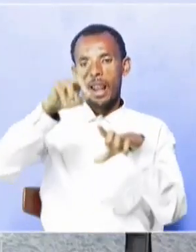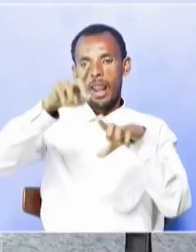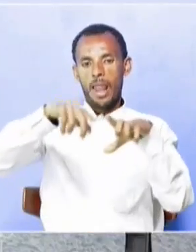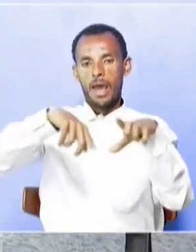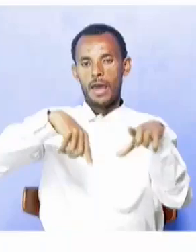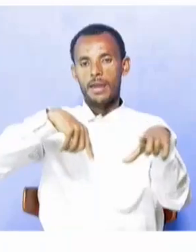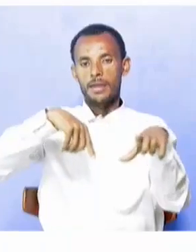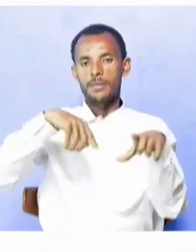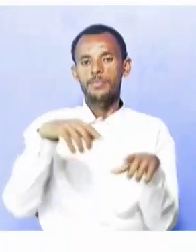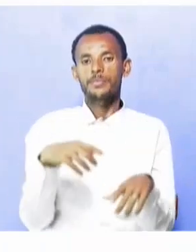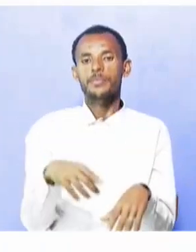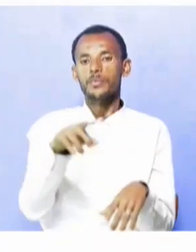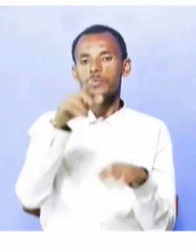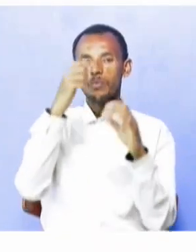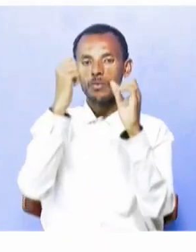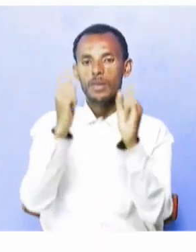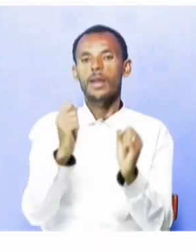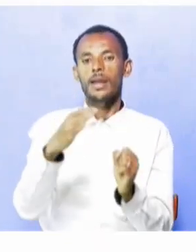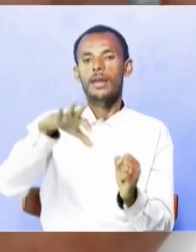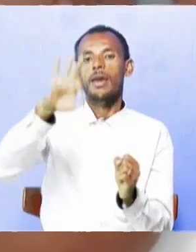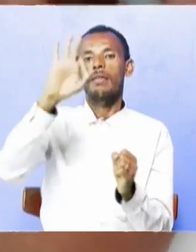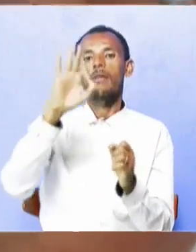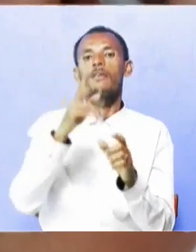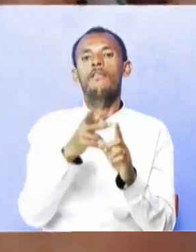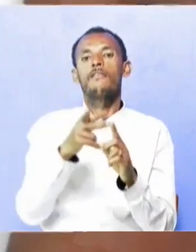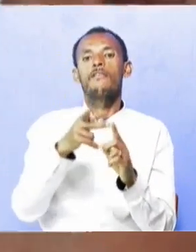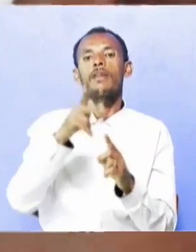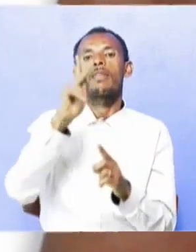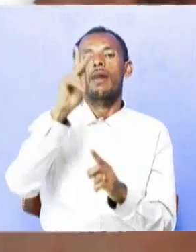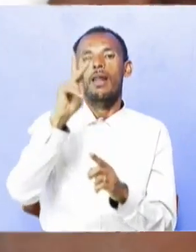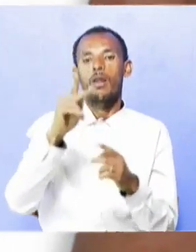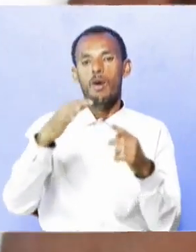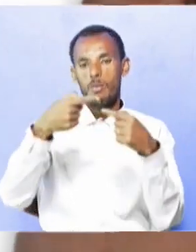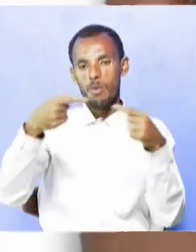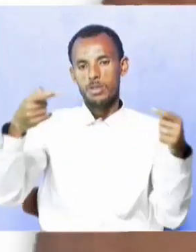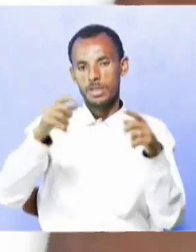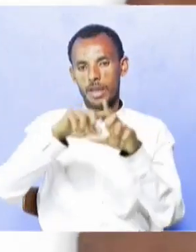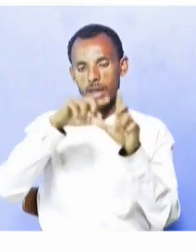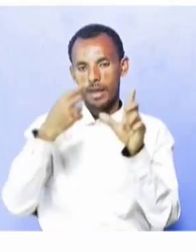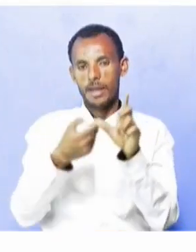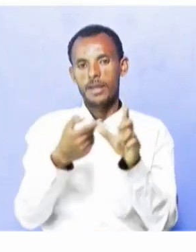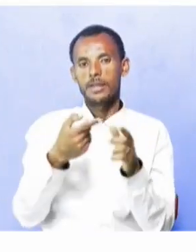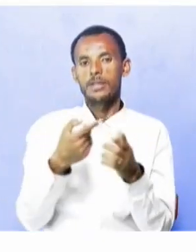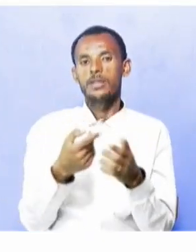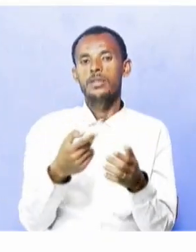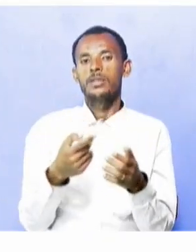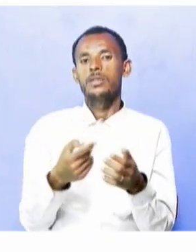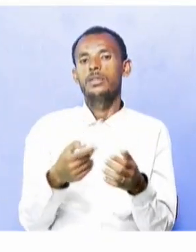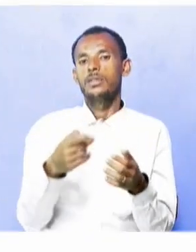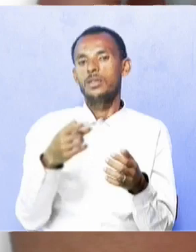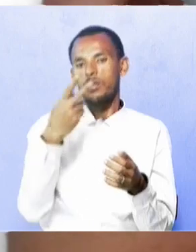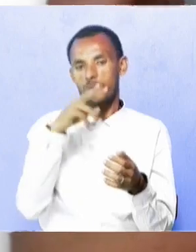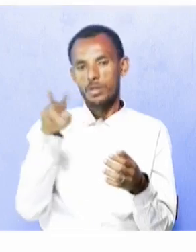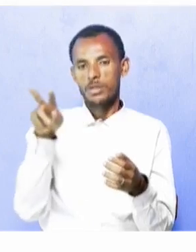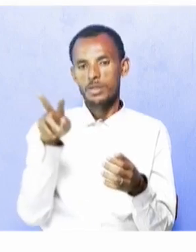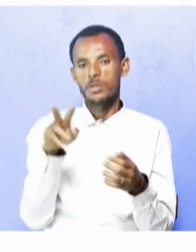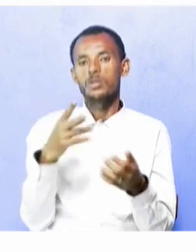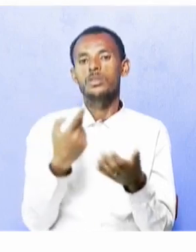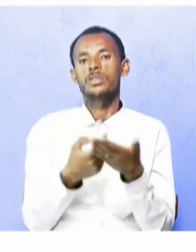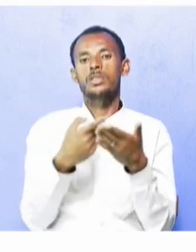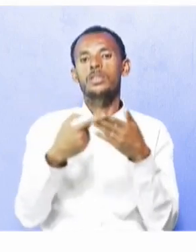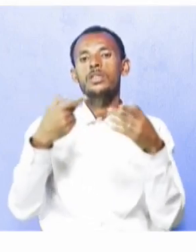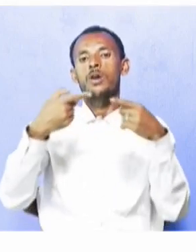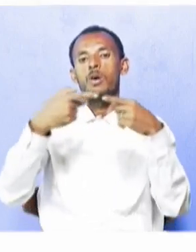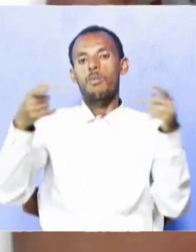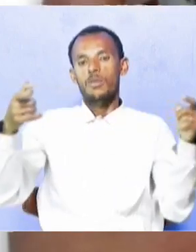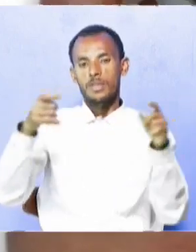lines, you can get vertically opposite angles. Okay, this and this are called vertically opposite angles, and